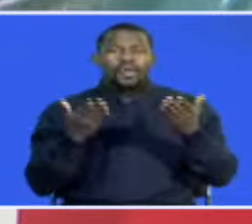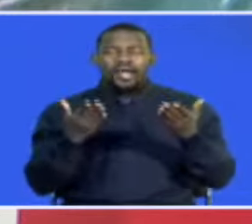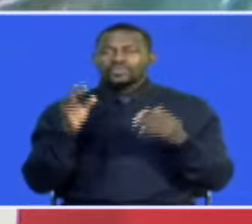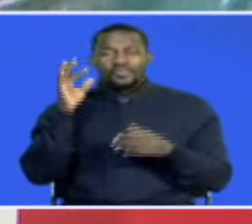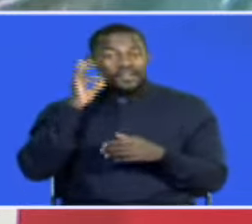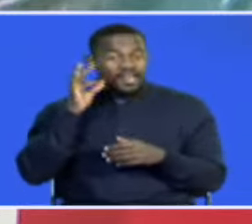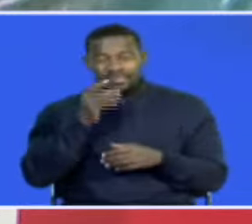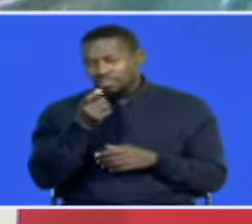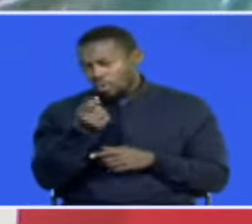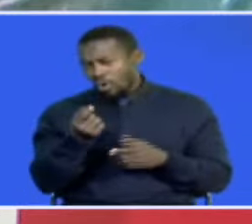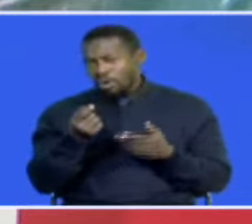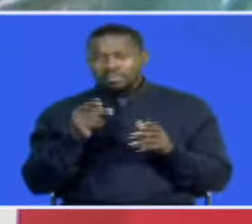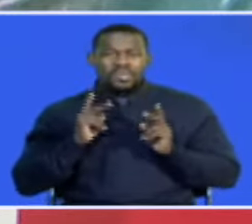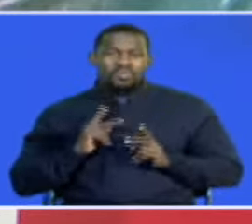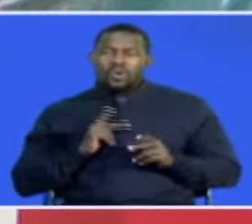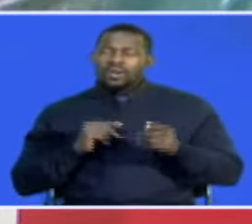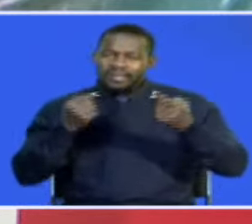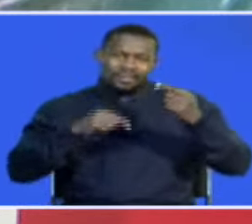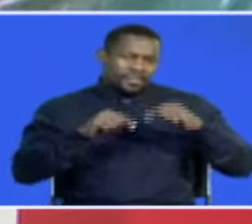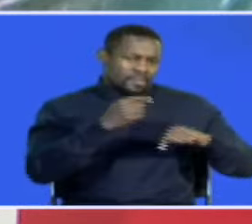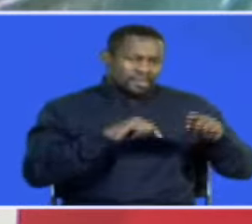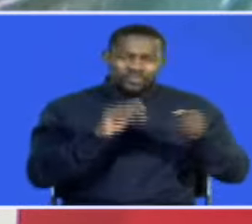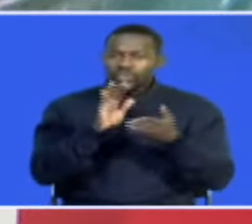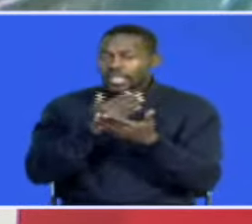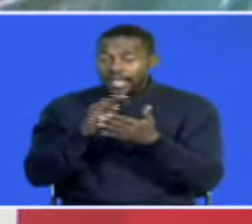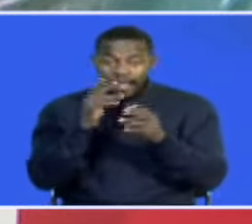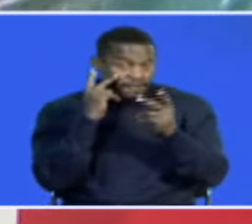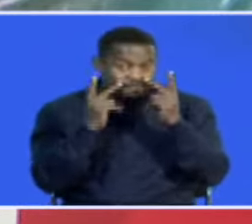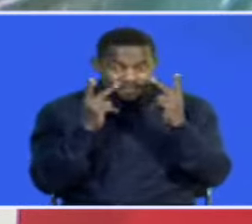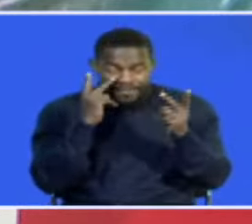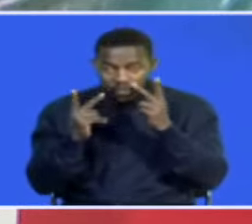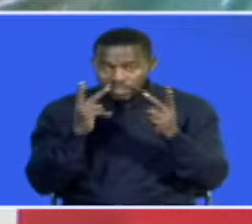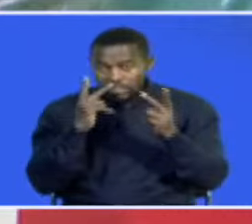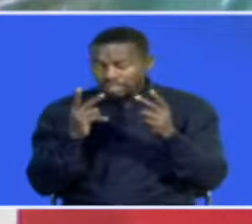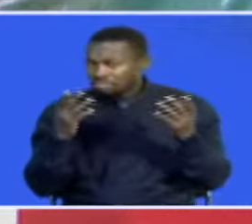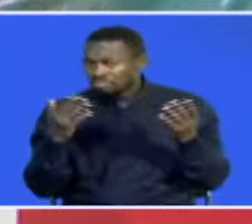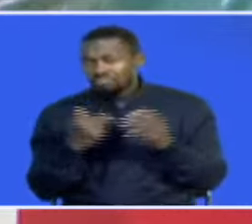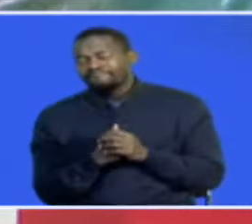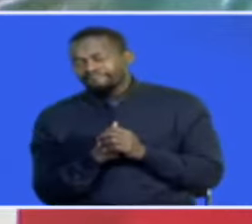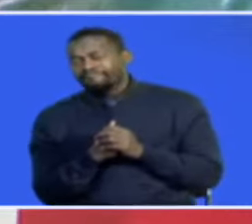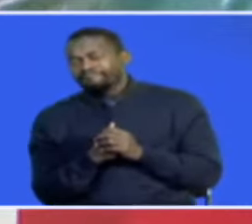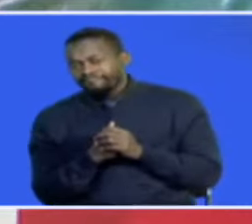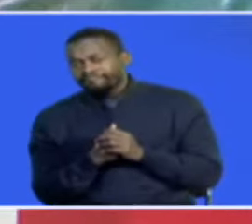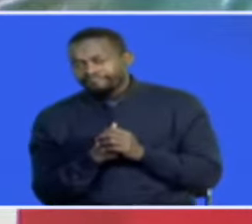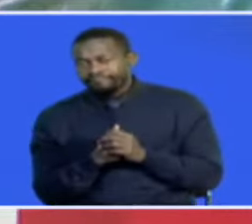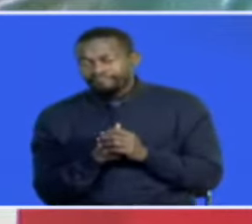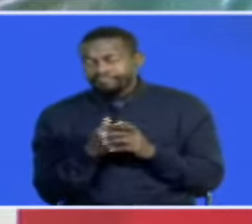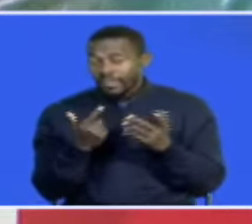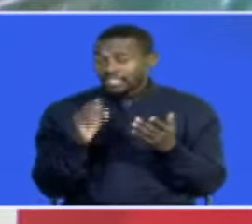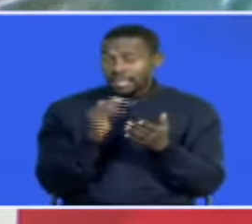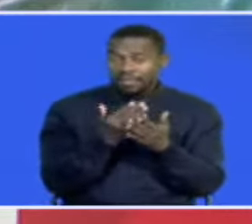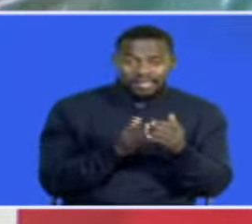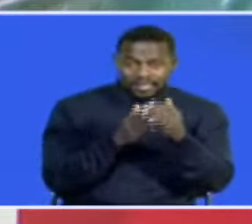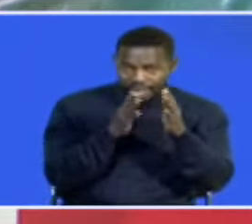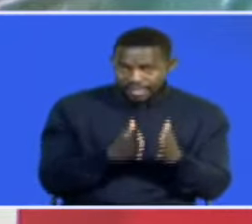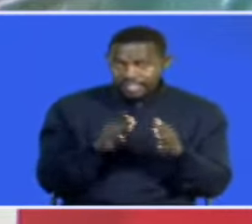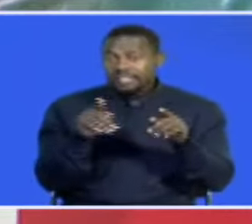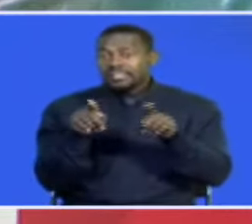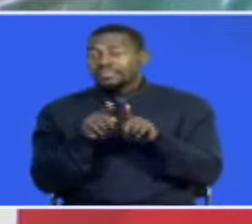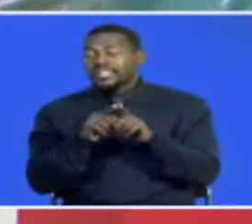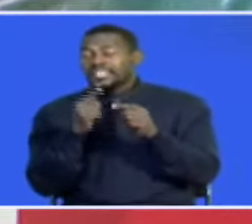various constituencies to give their views, even as security was beefed up across the country. A section of leaders have,